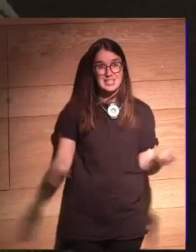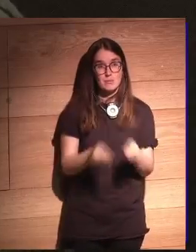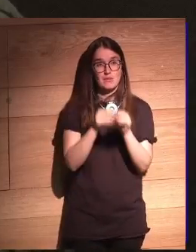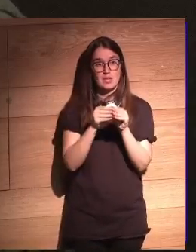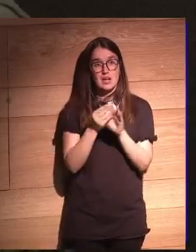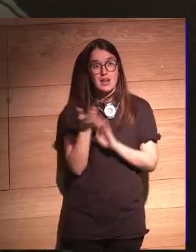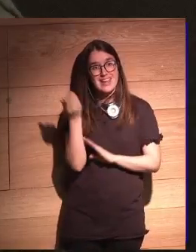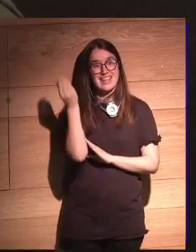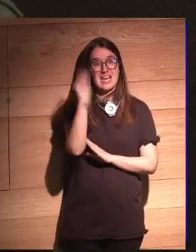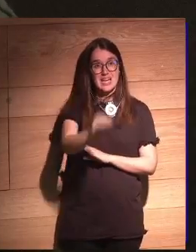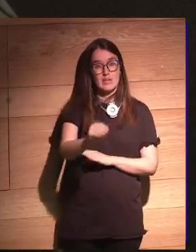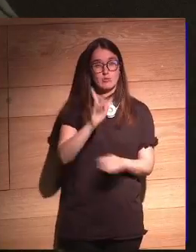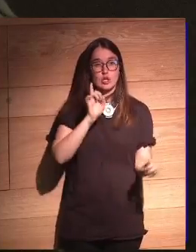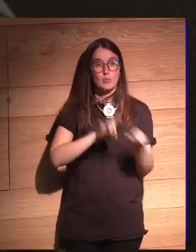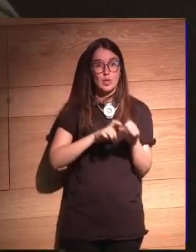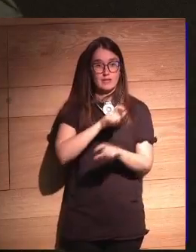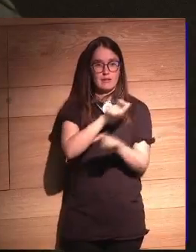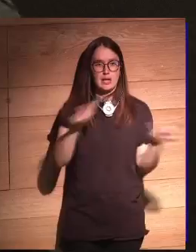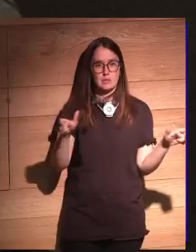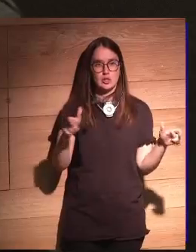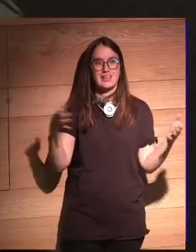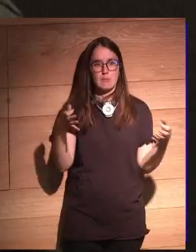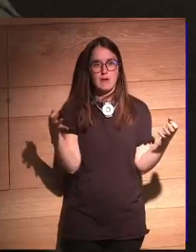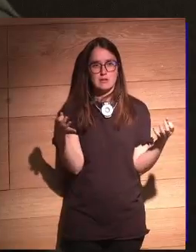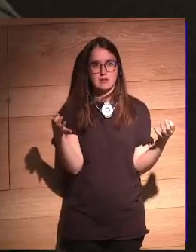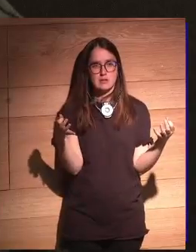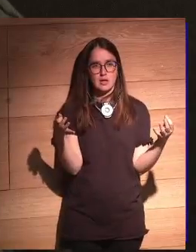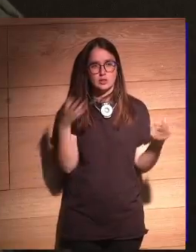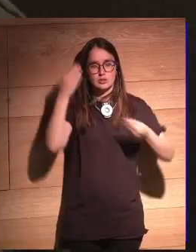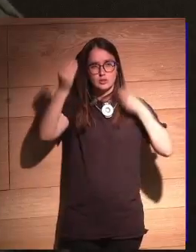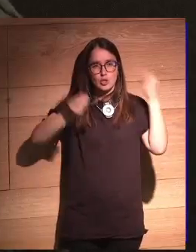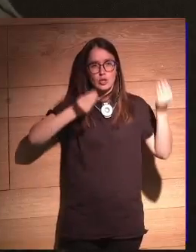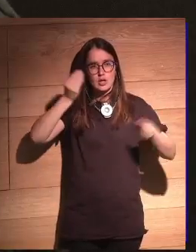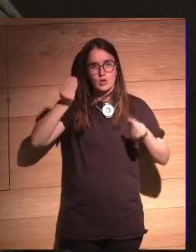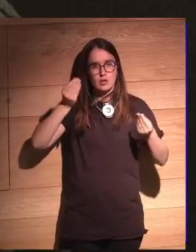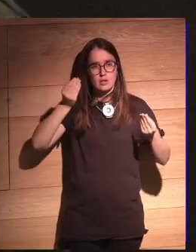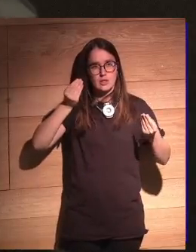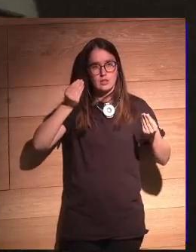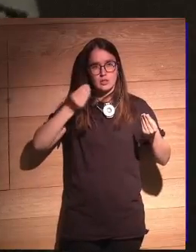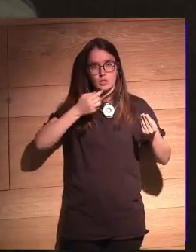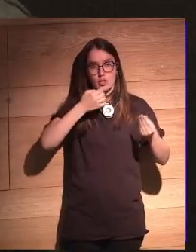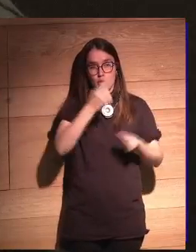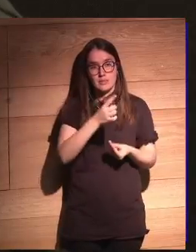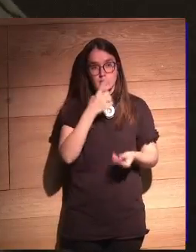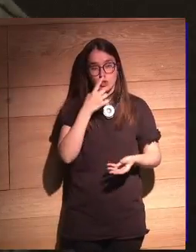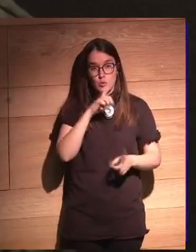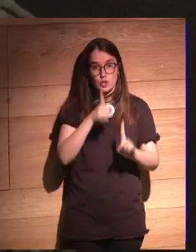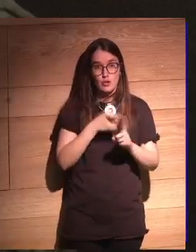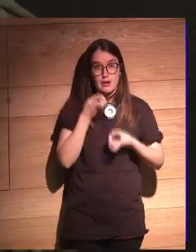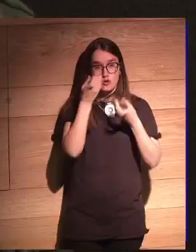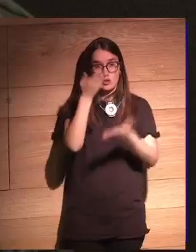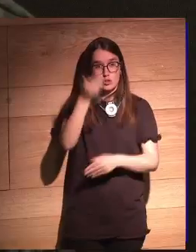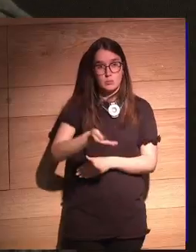to simplify, we add the demographic component. What happens with that? Because I don't know if you have